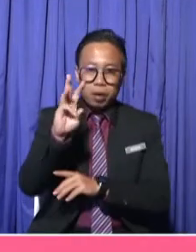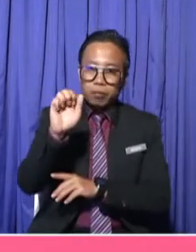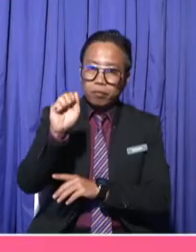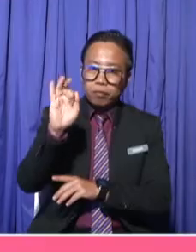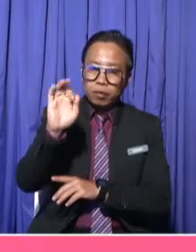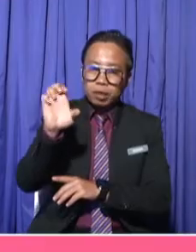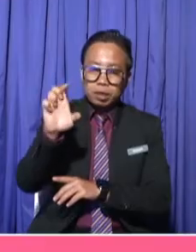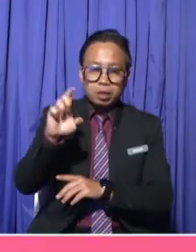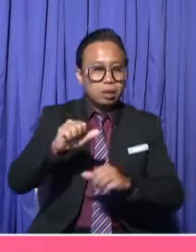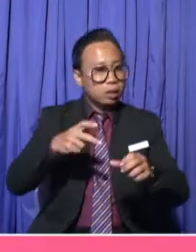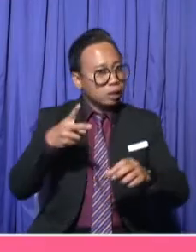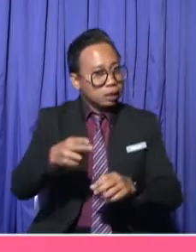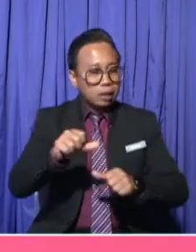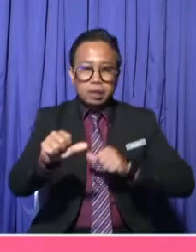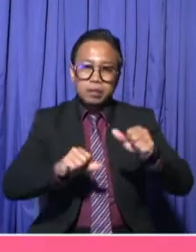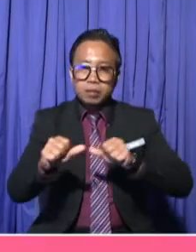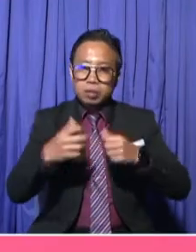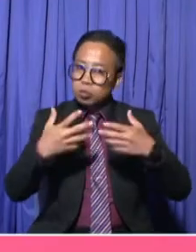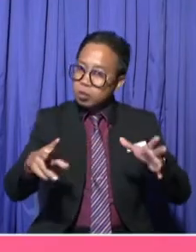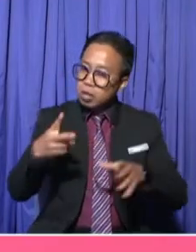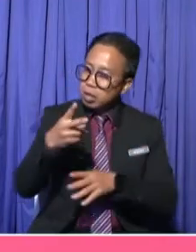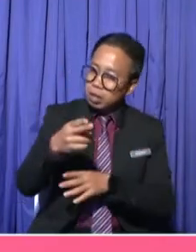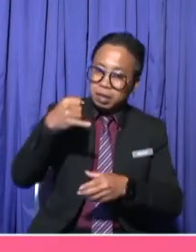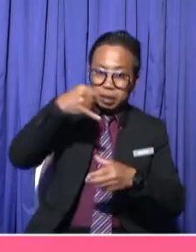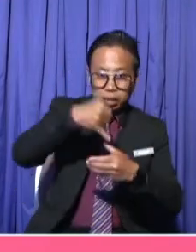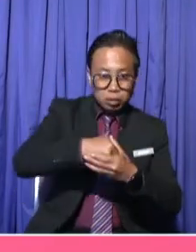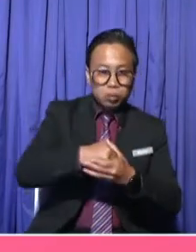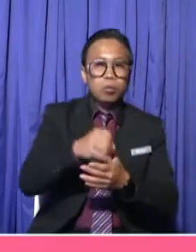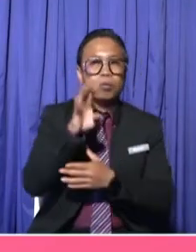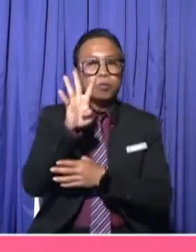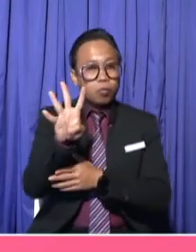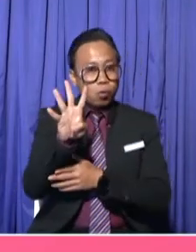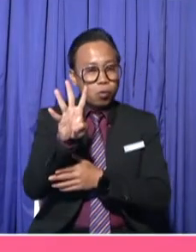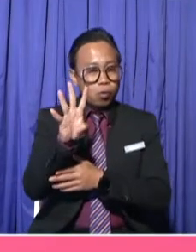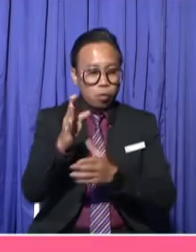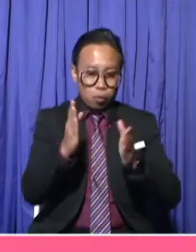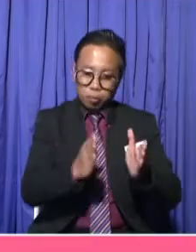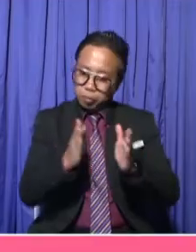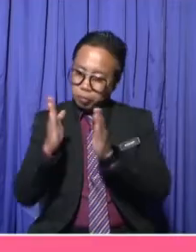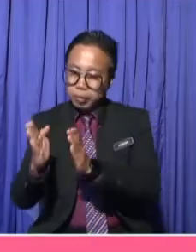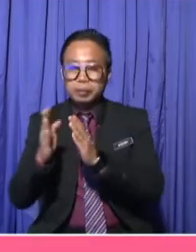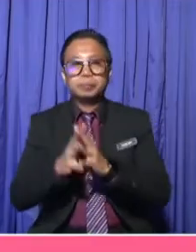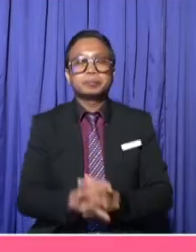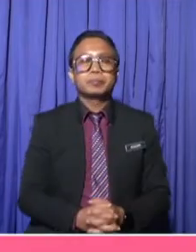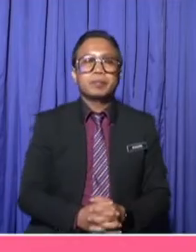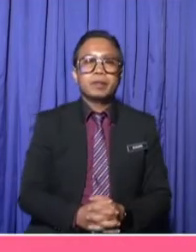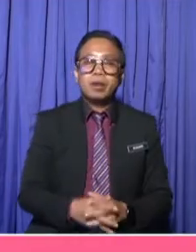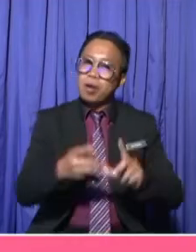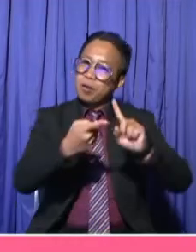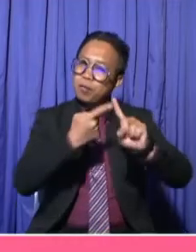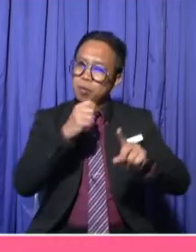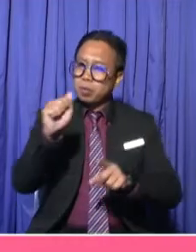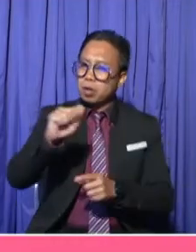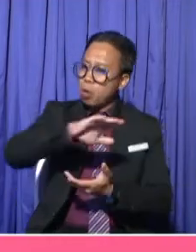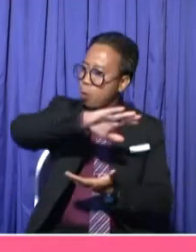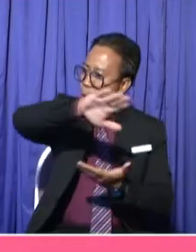activity, I have cut the waffle into 4 equal pieces. From a